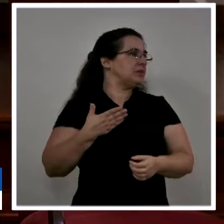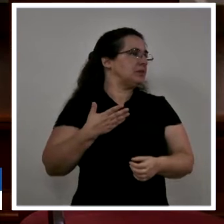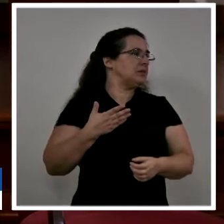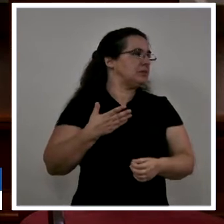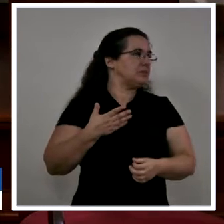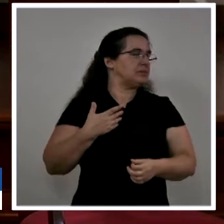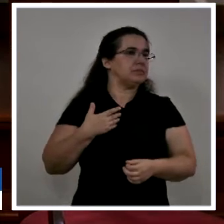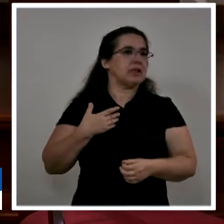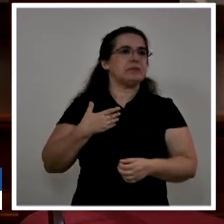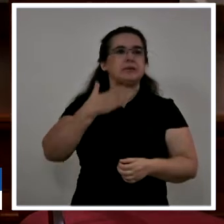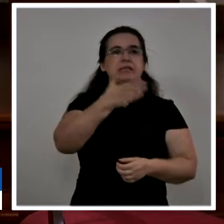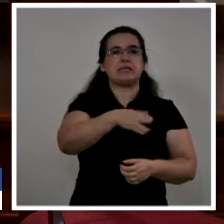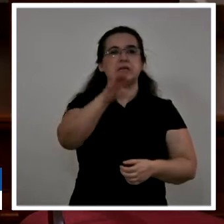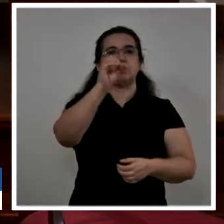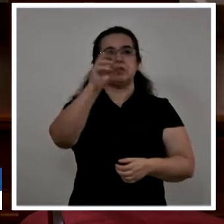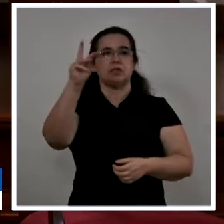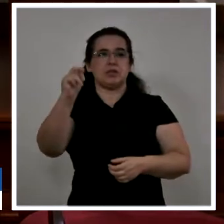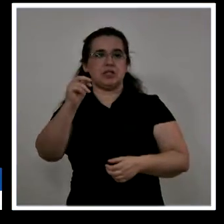103, 17 diz.